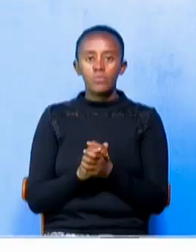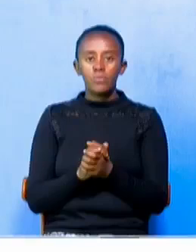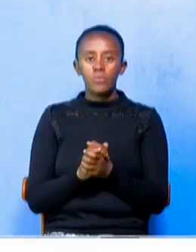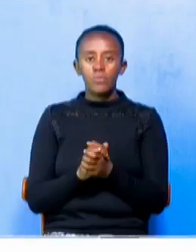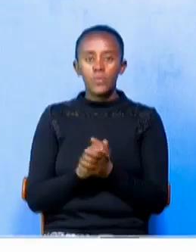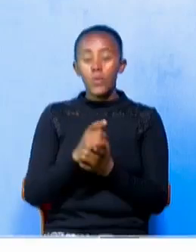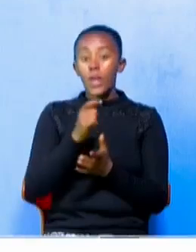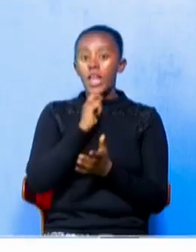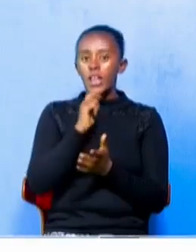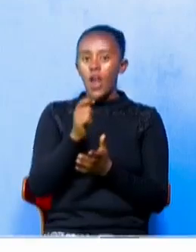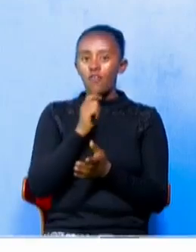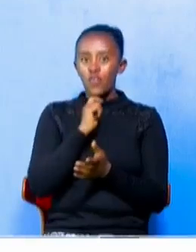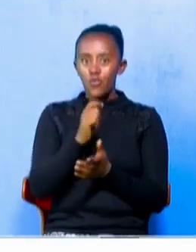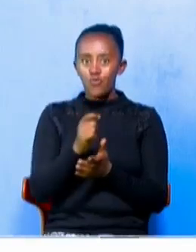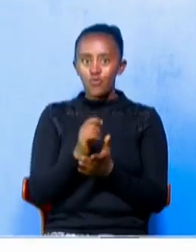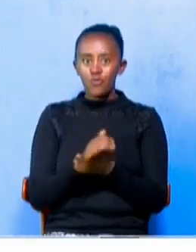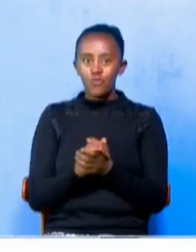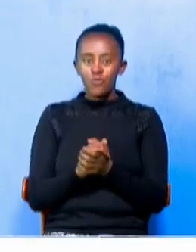Interview.